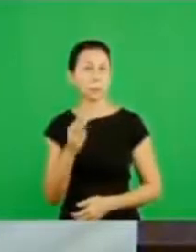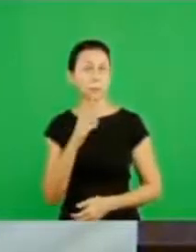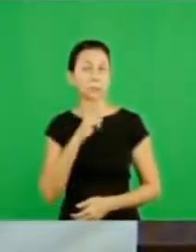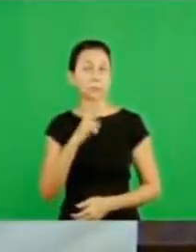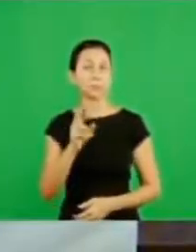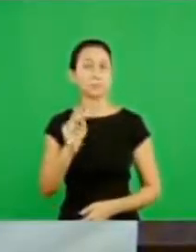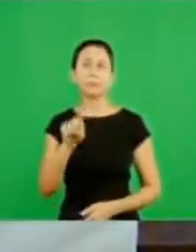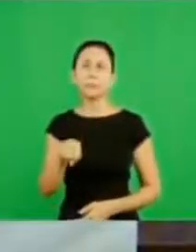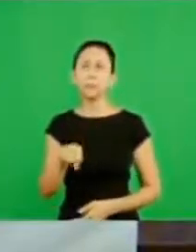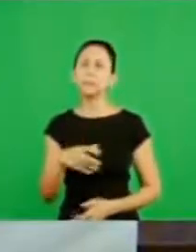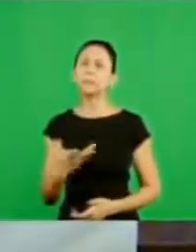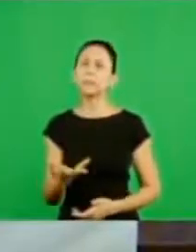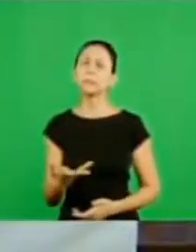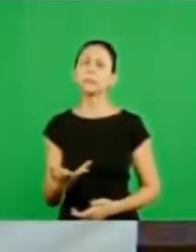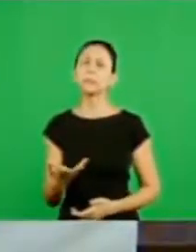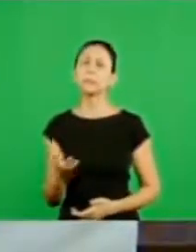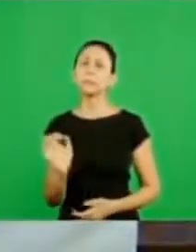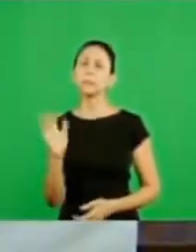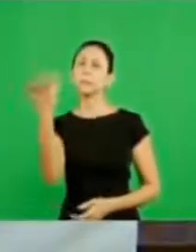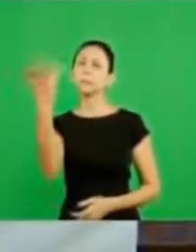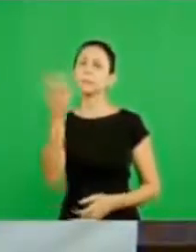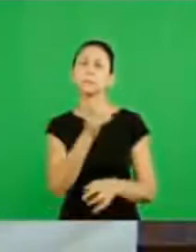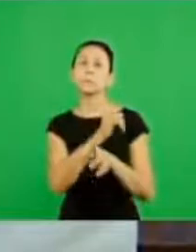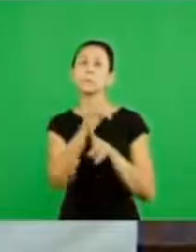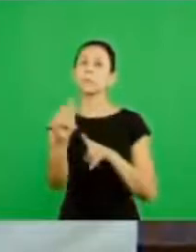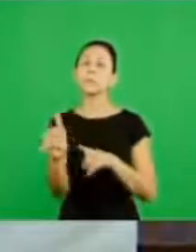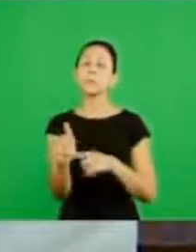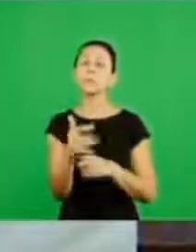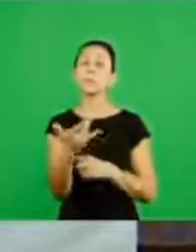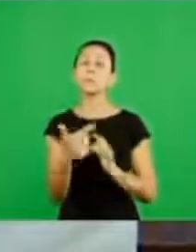the sea, has it happened or not? Yes.